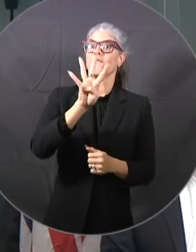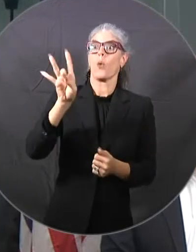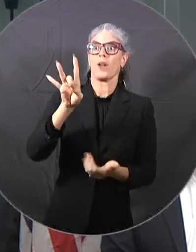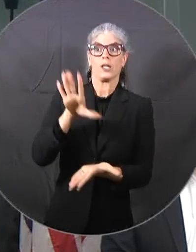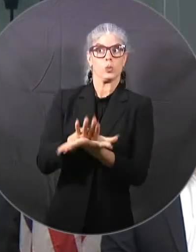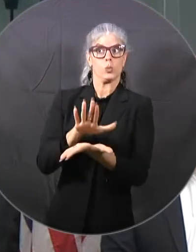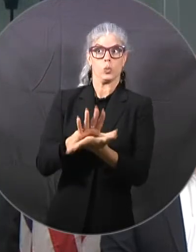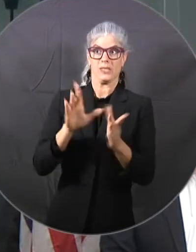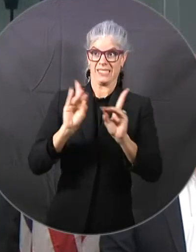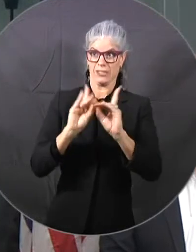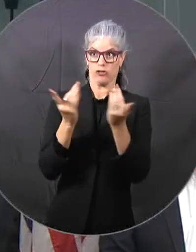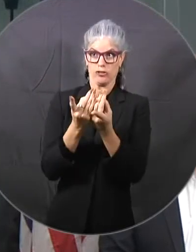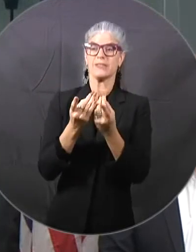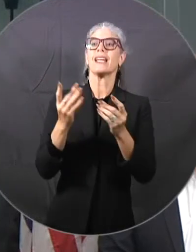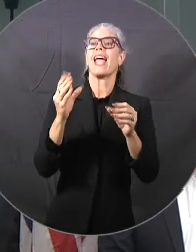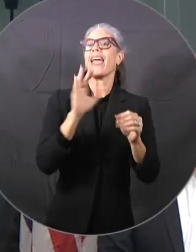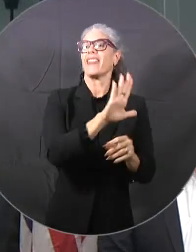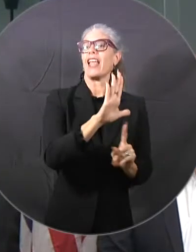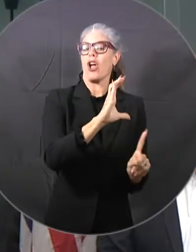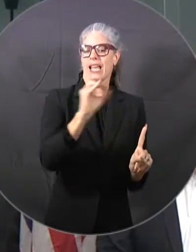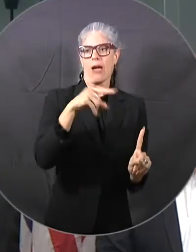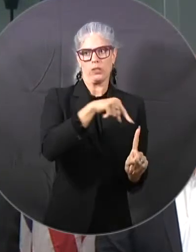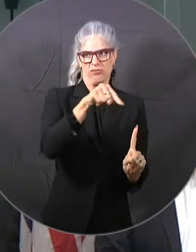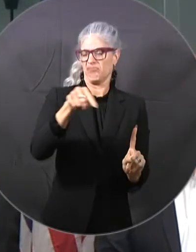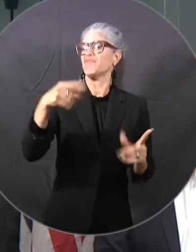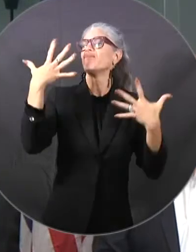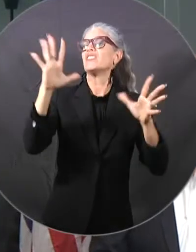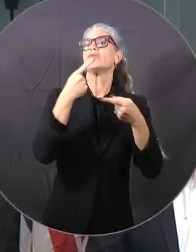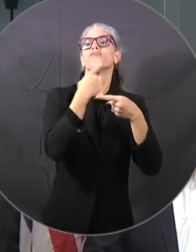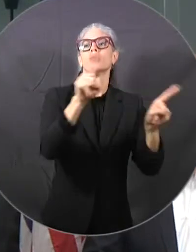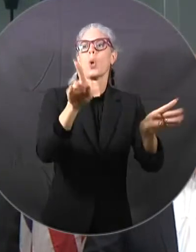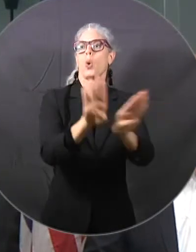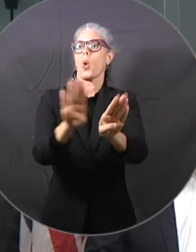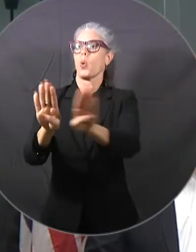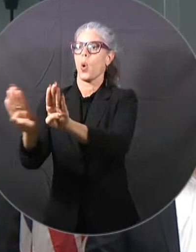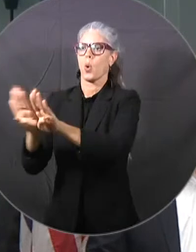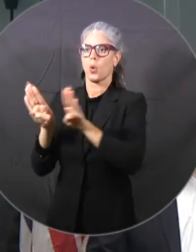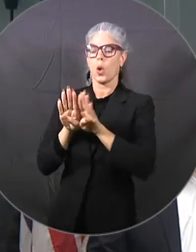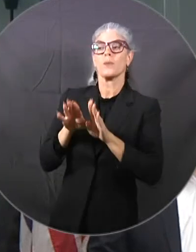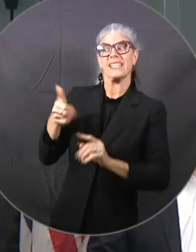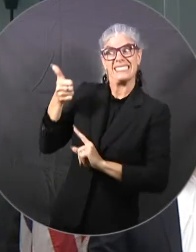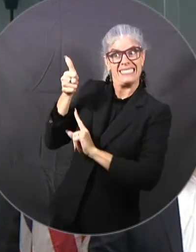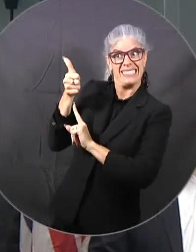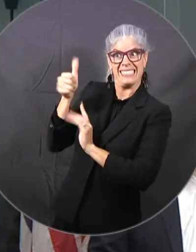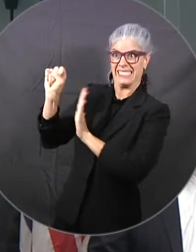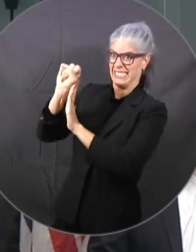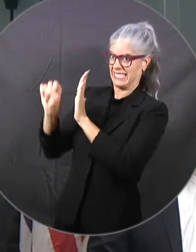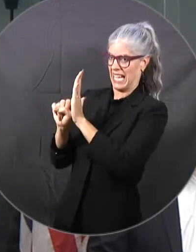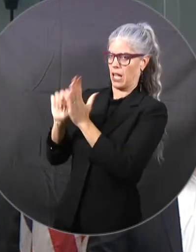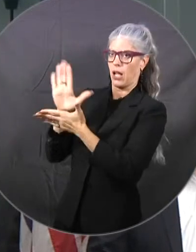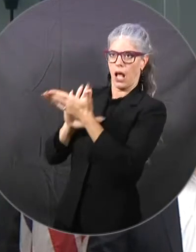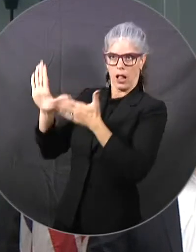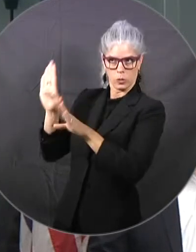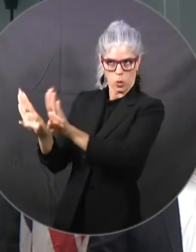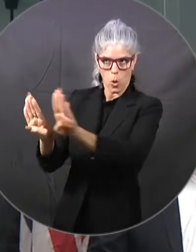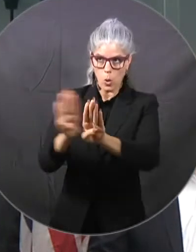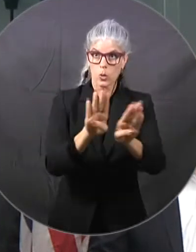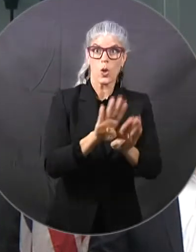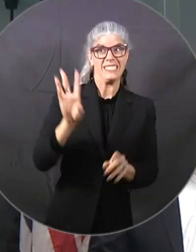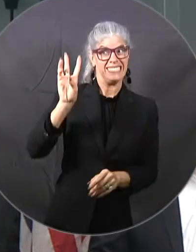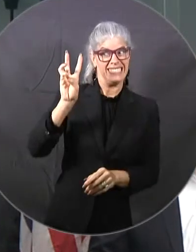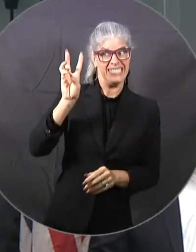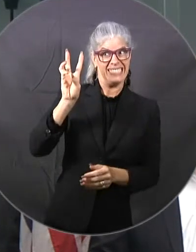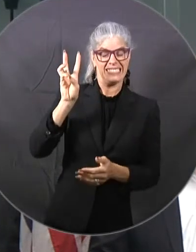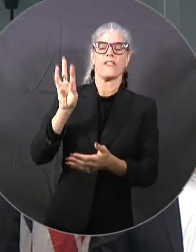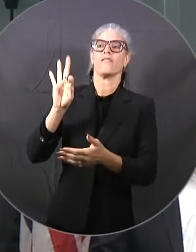10 state colleges and 6 Florida universities. We have had the announcement that Tampa International